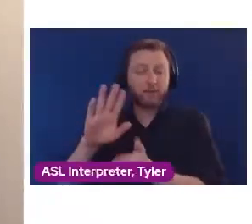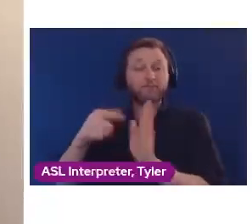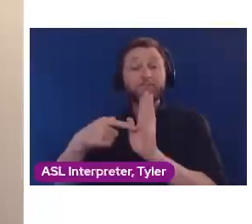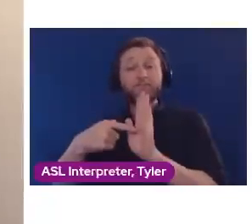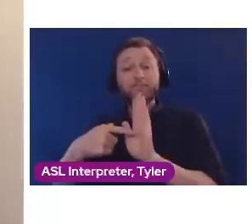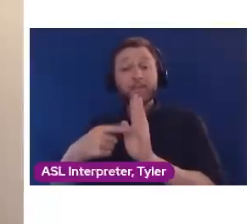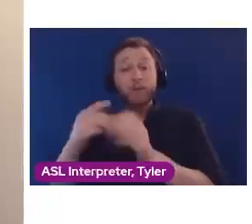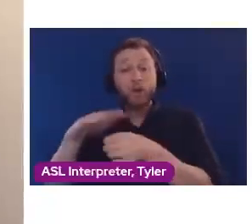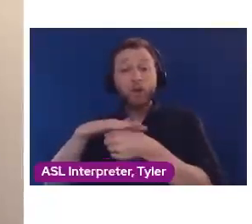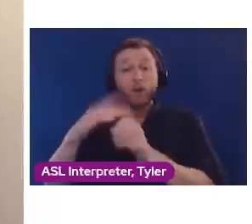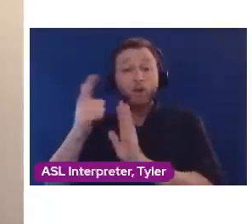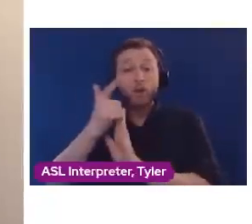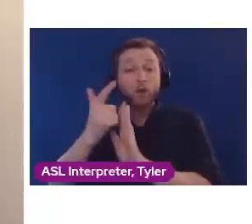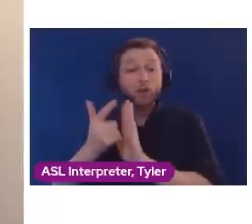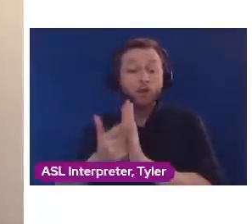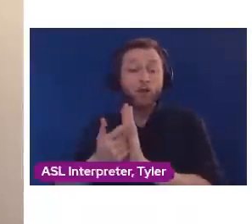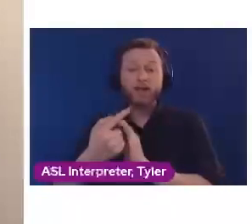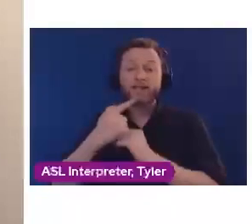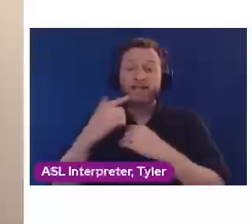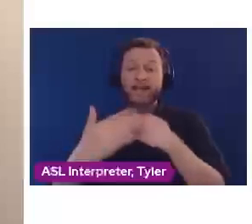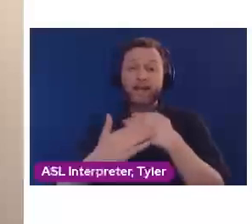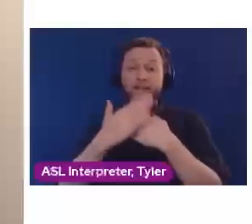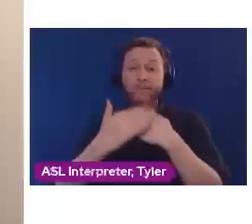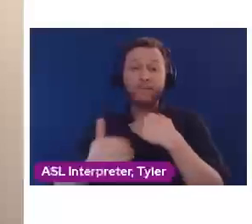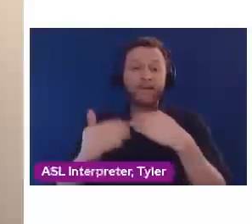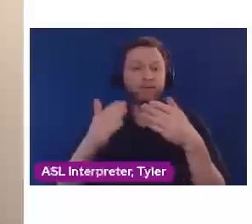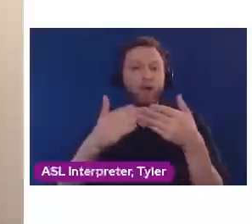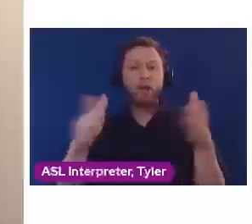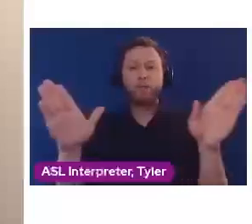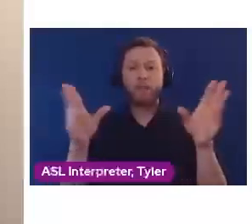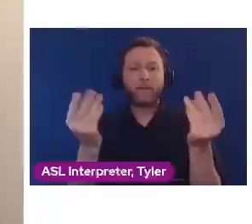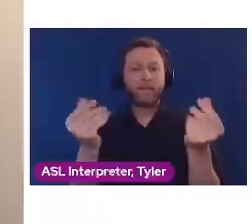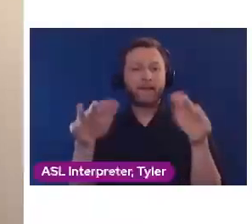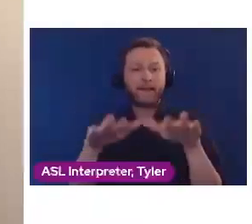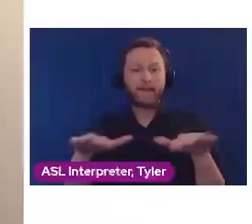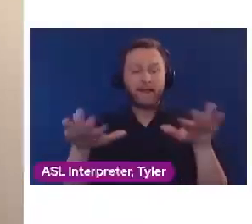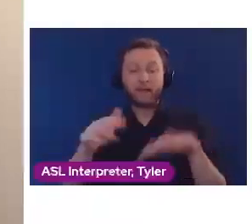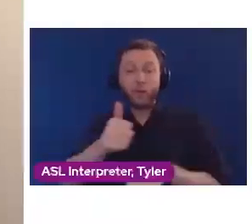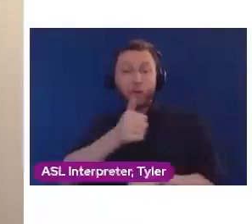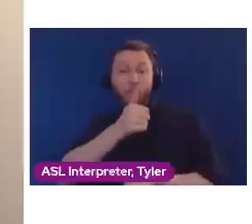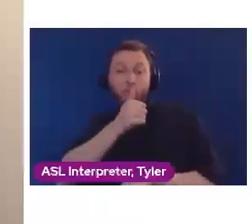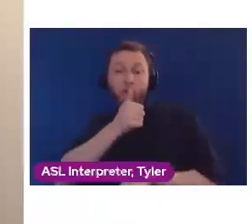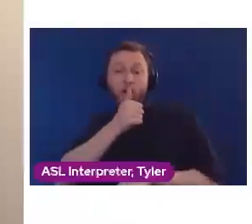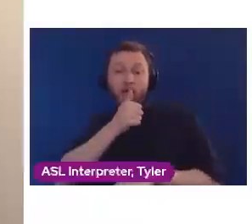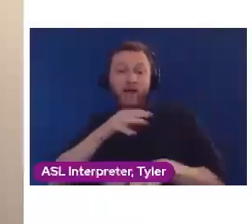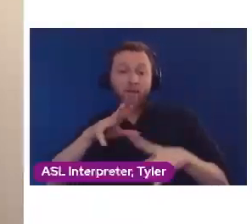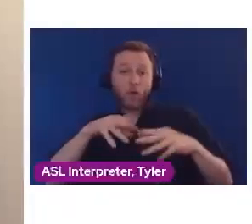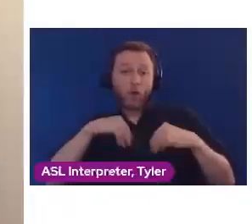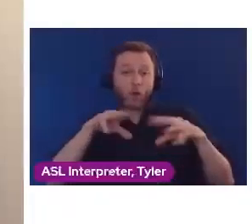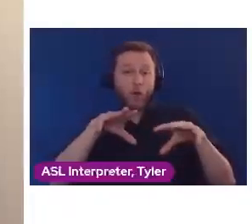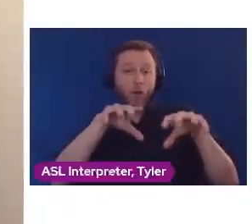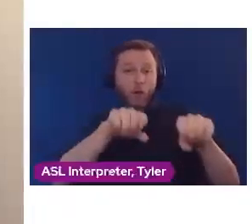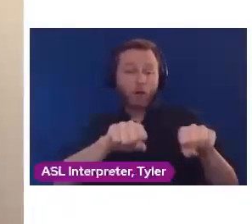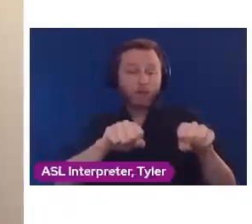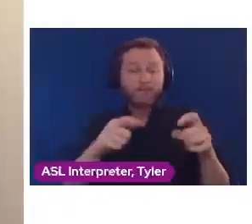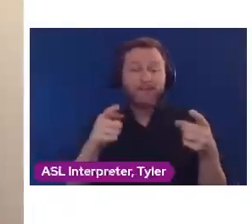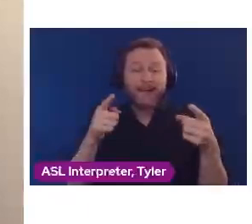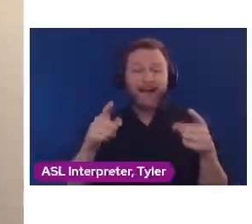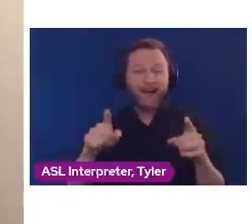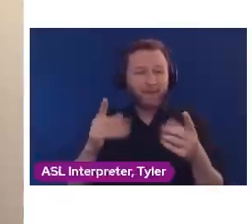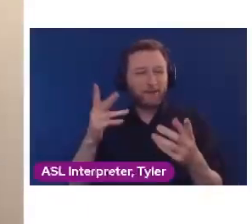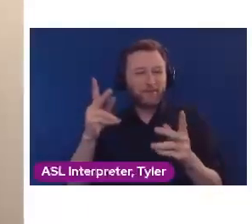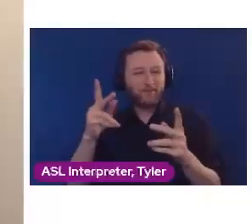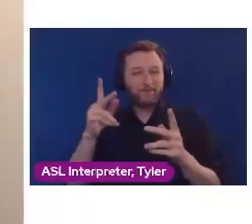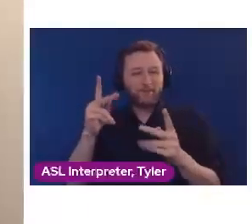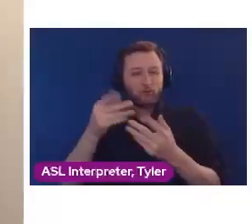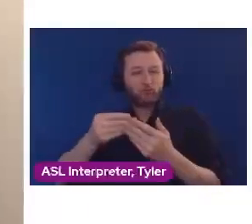privately owned. They are all public land, and there's a lot of displacement and abuse and corruption going